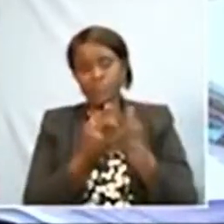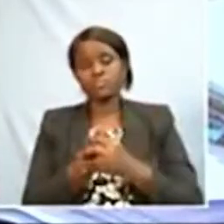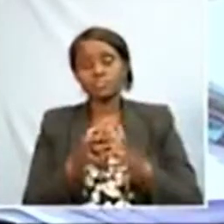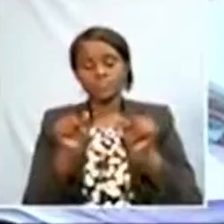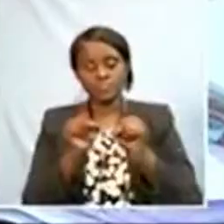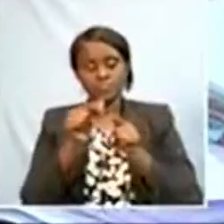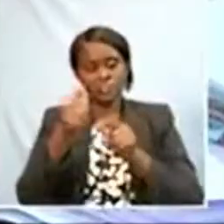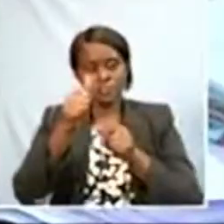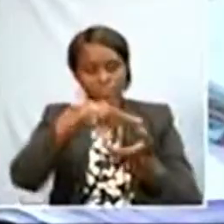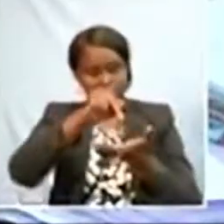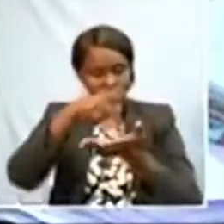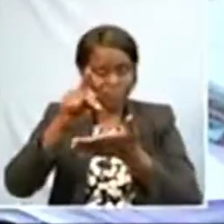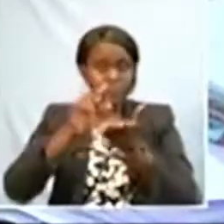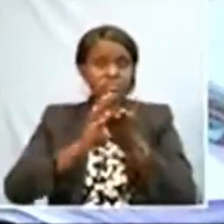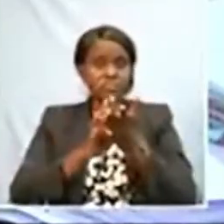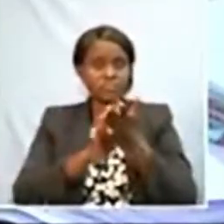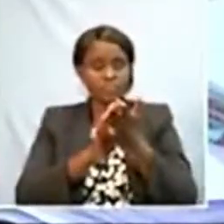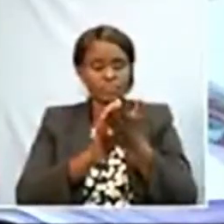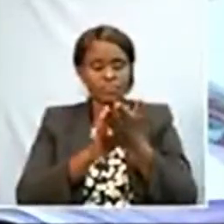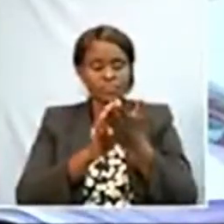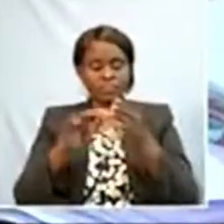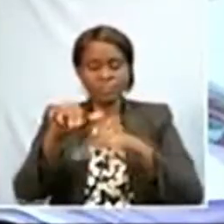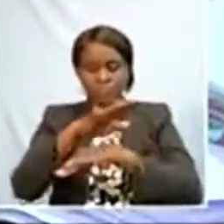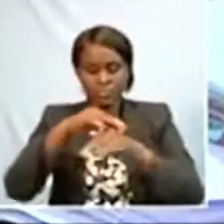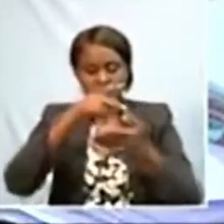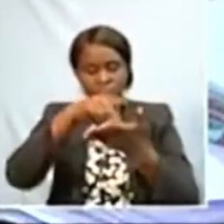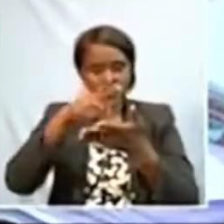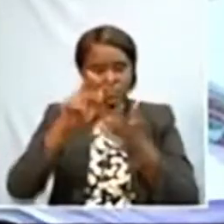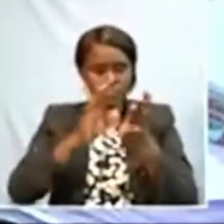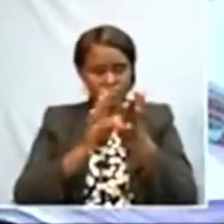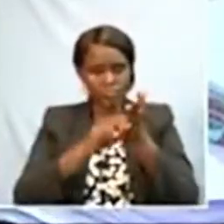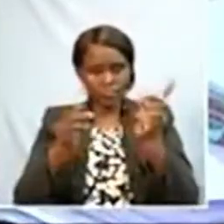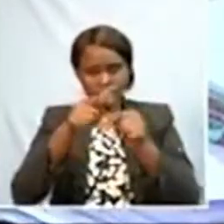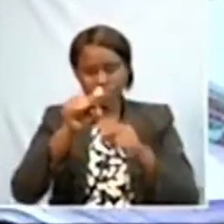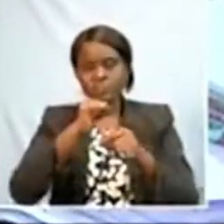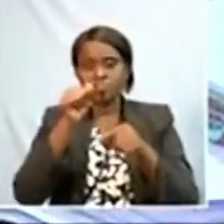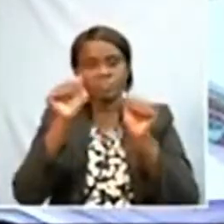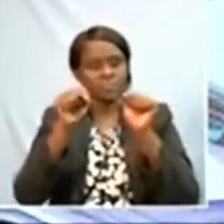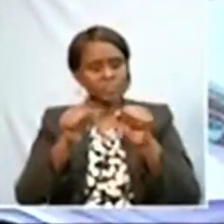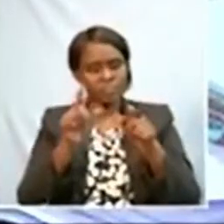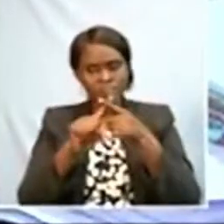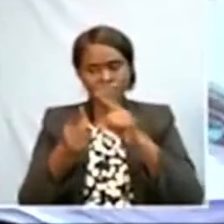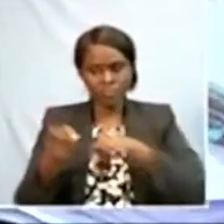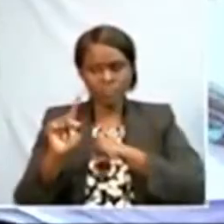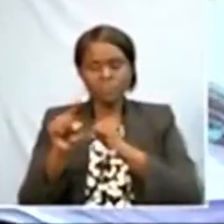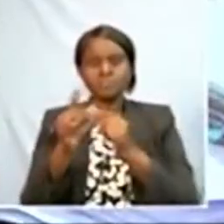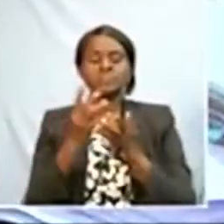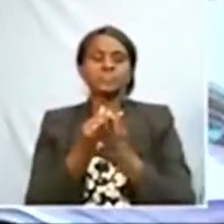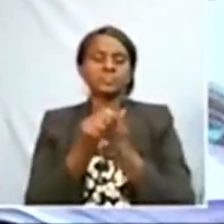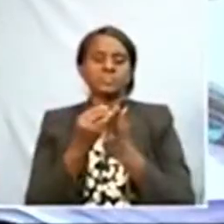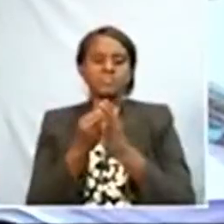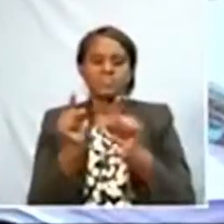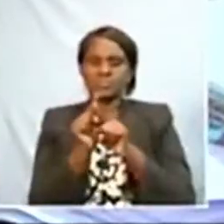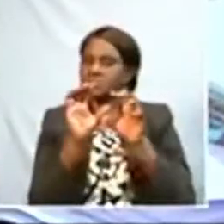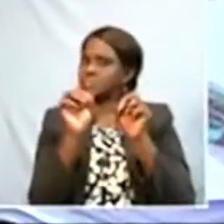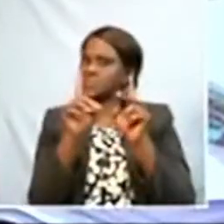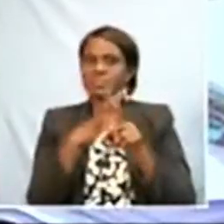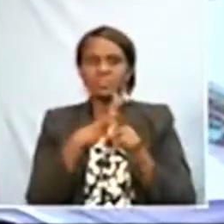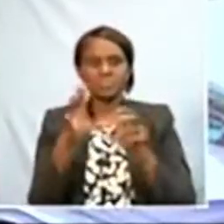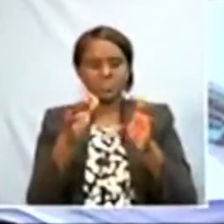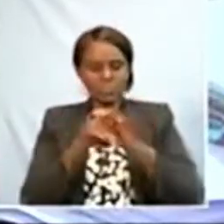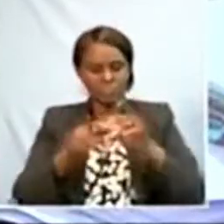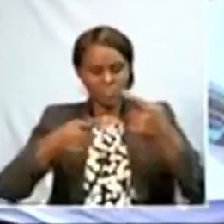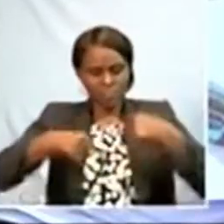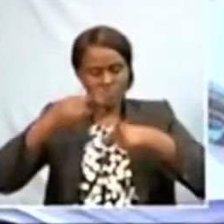Where you pay a school, overpay them when they are not eligible to get that money. It is okay in the